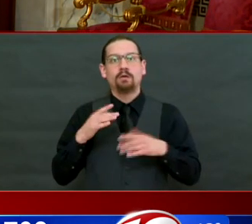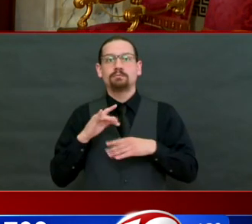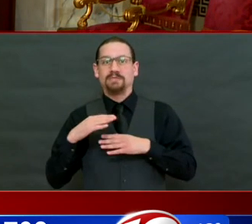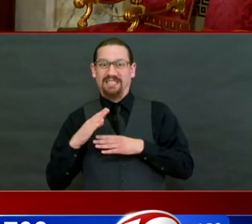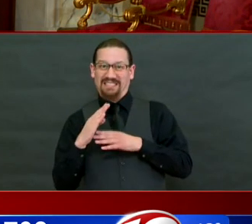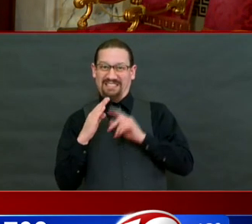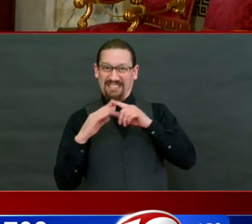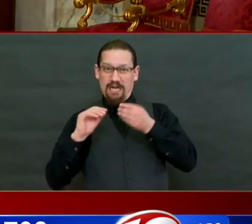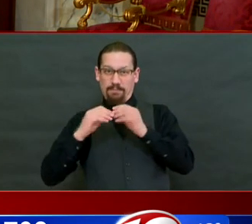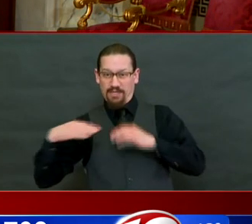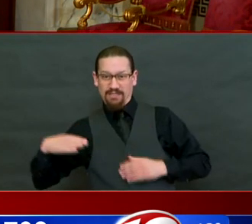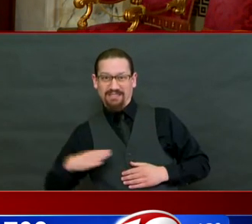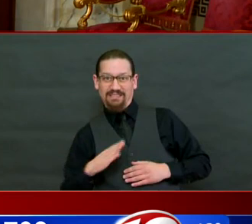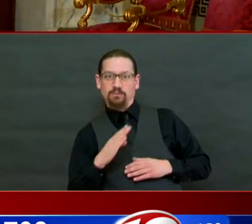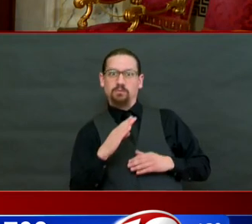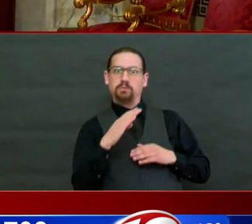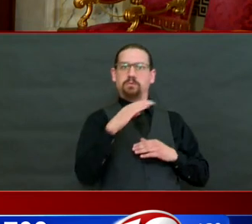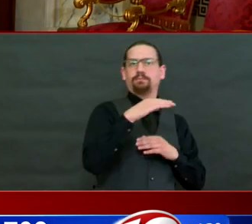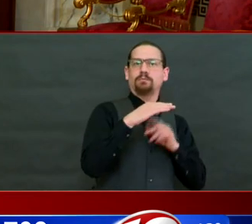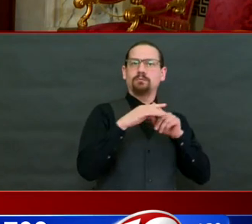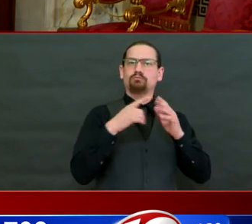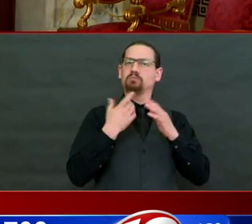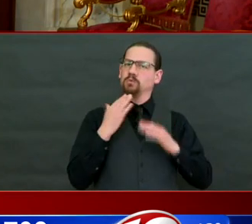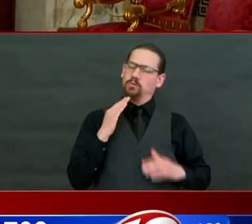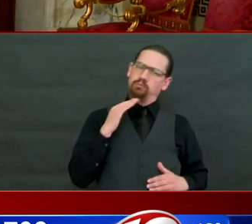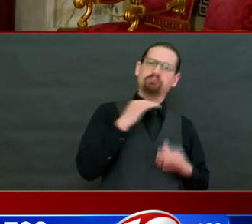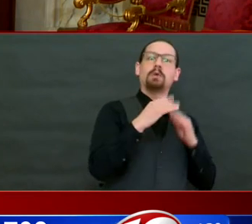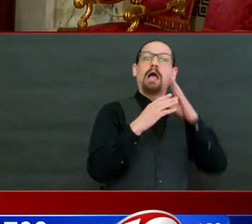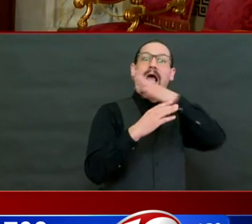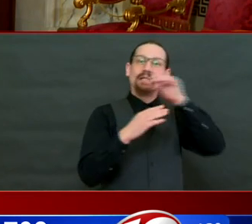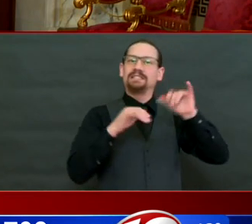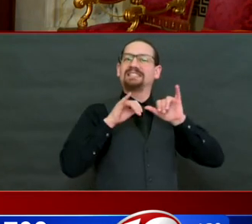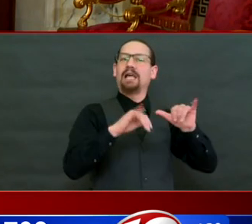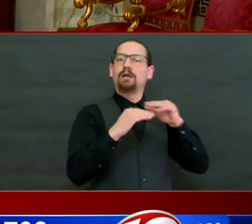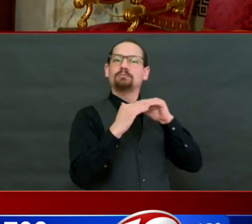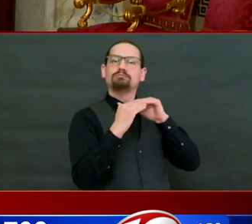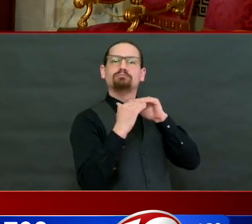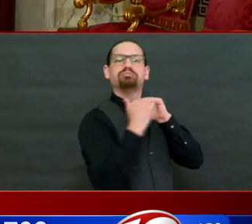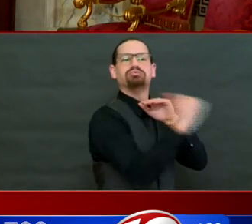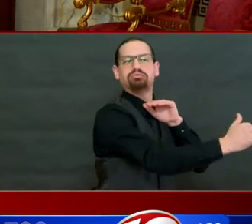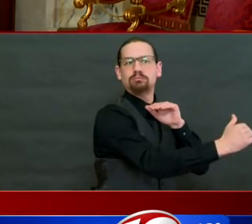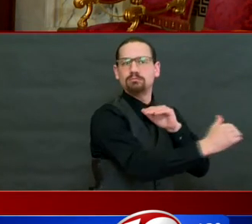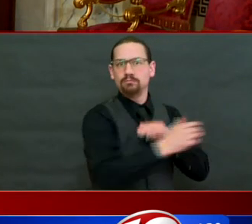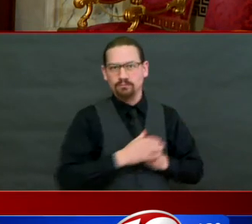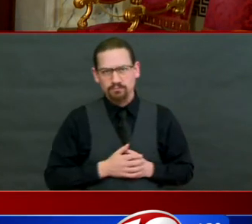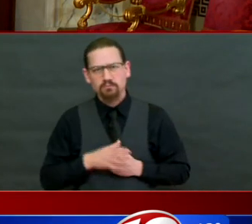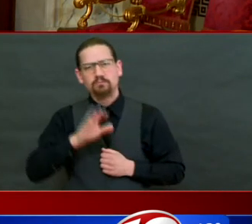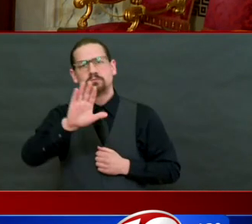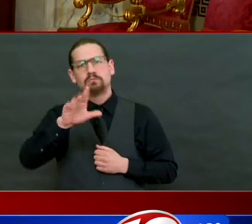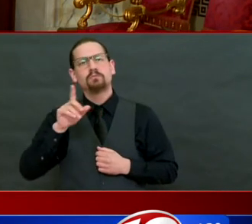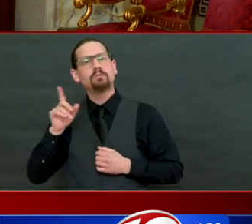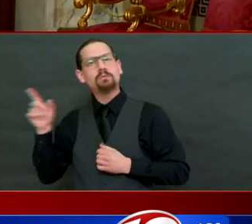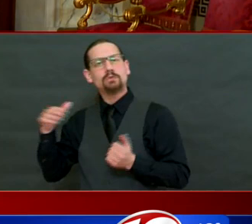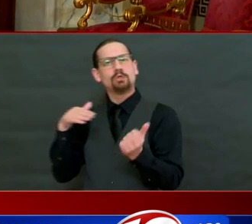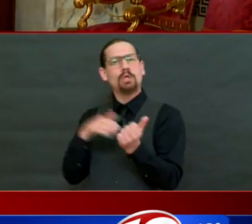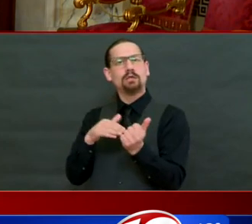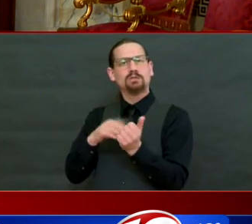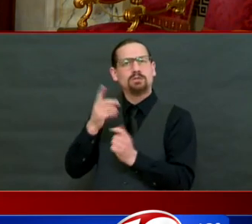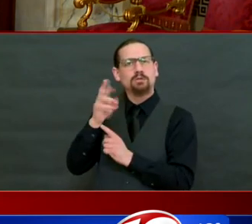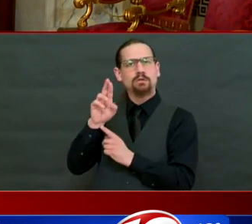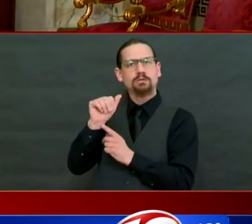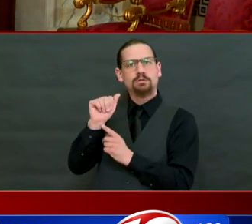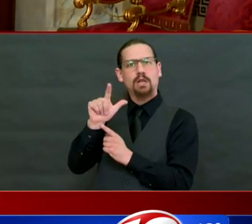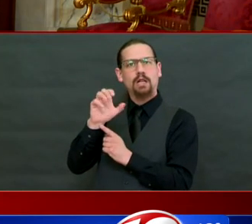Nicole will go into the details a bit more about the numbers. So today I want to focus, I said I would today, focus essentially